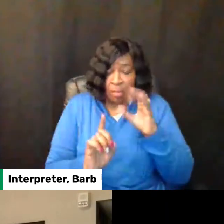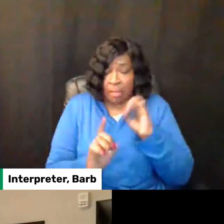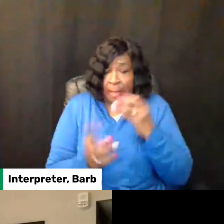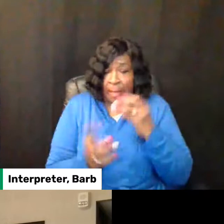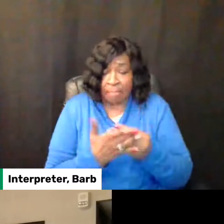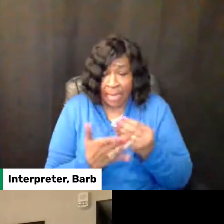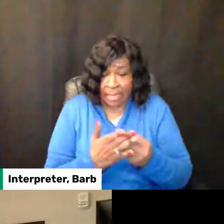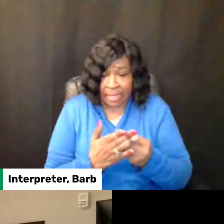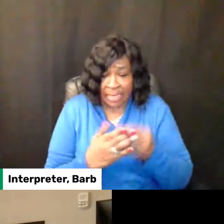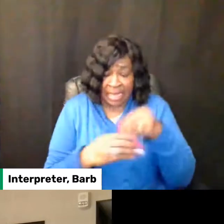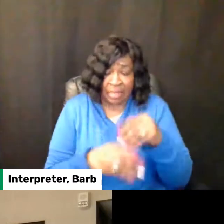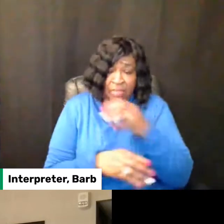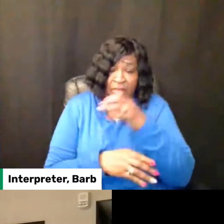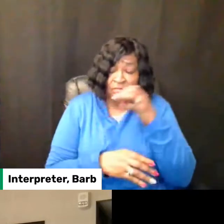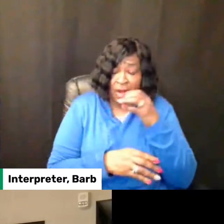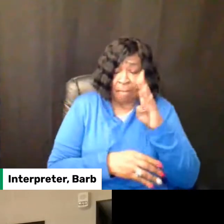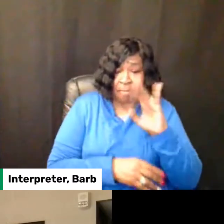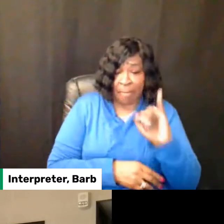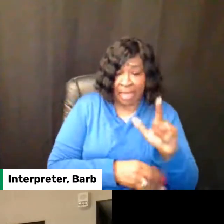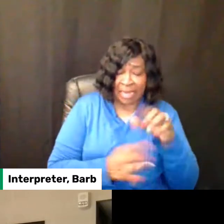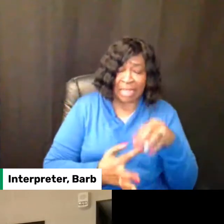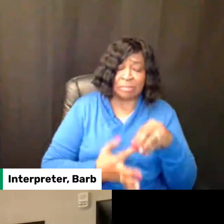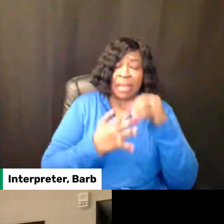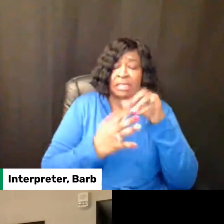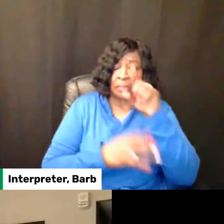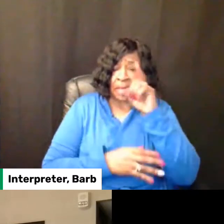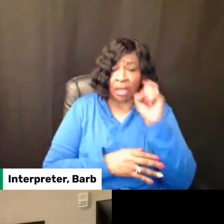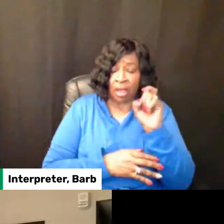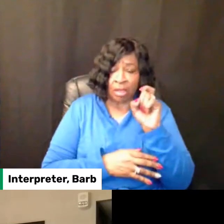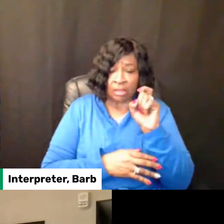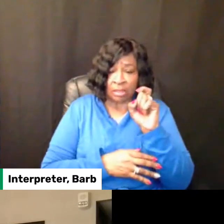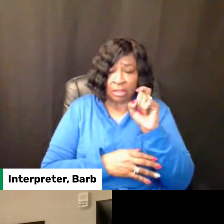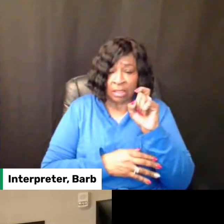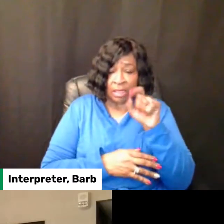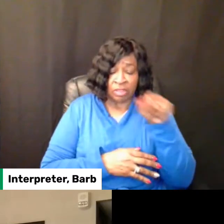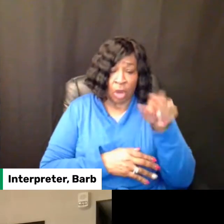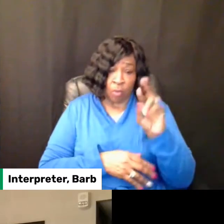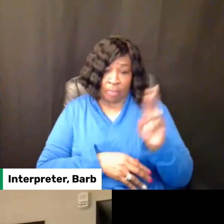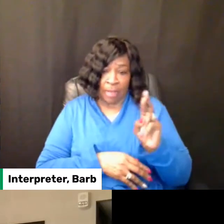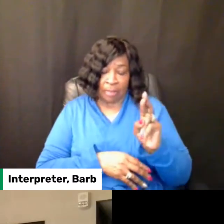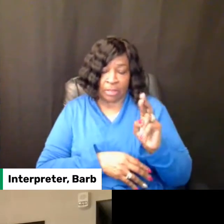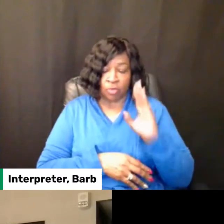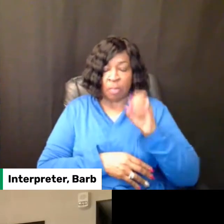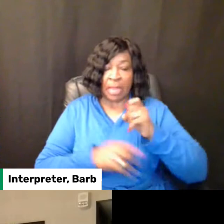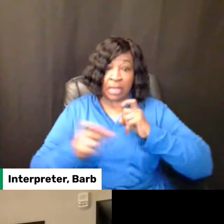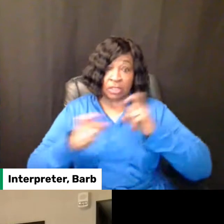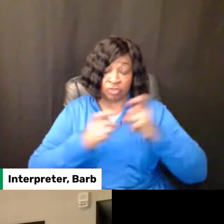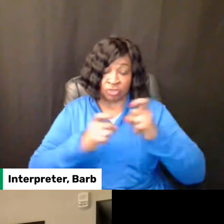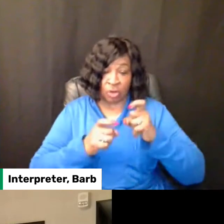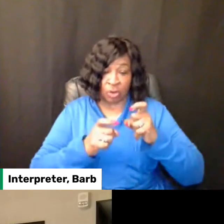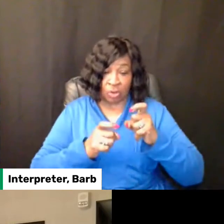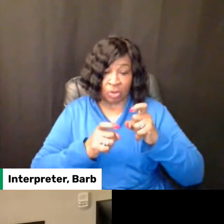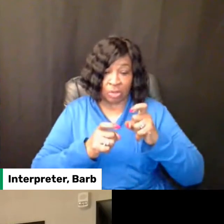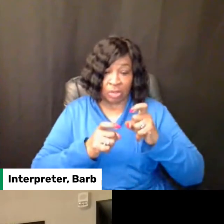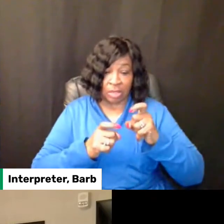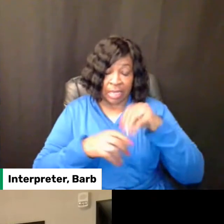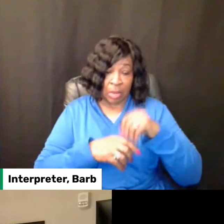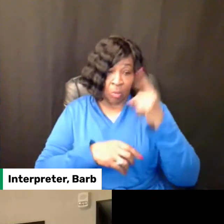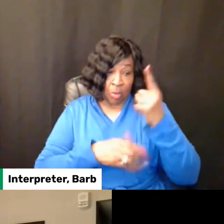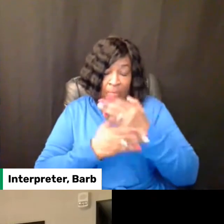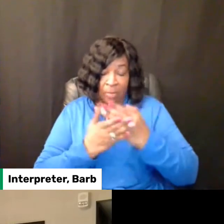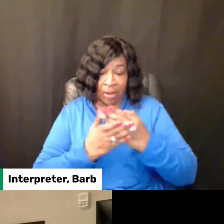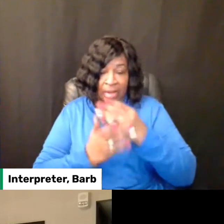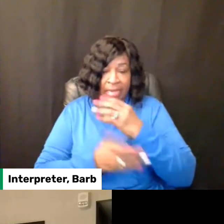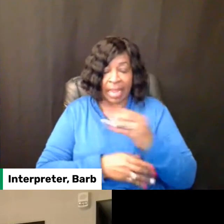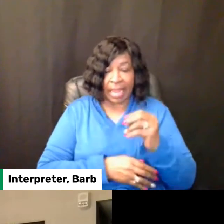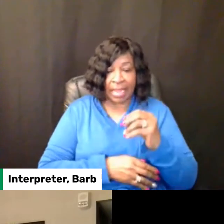in the Farm Bill, especially largely because the Republicans are going to be in control or likely in control of one element. And